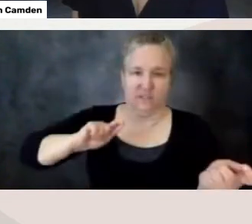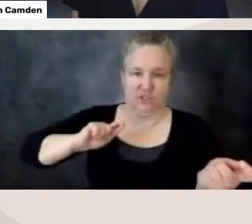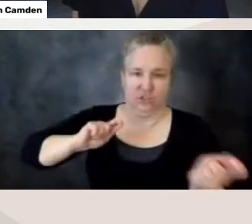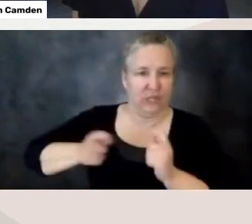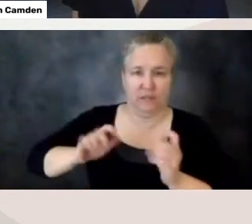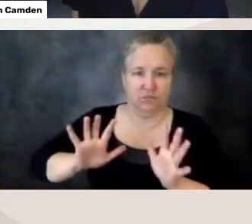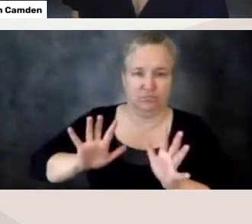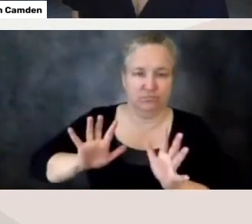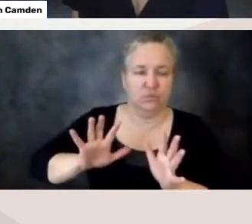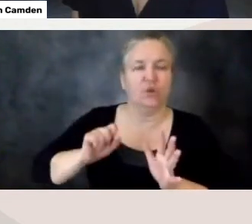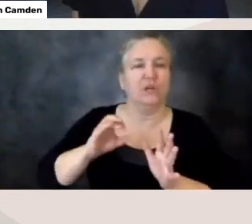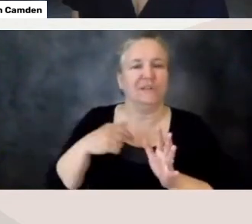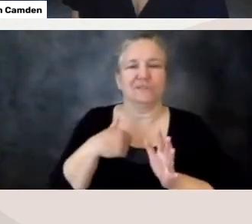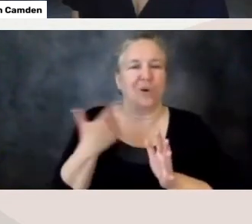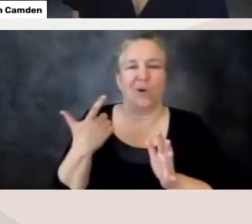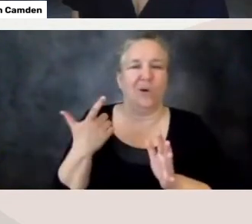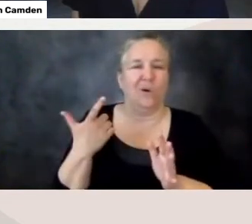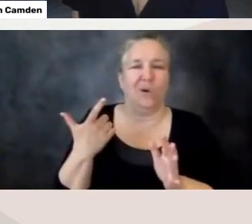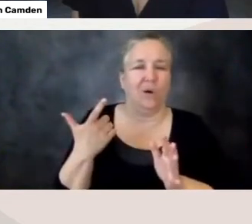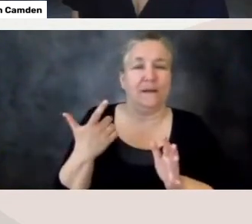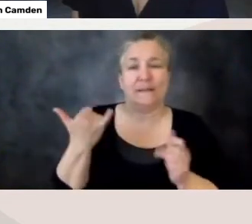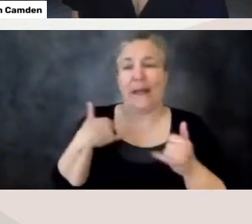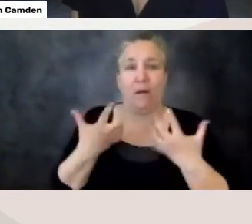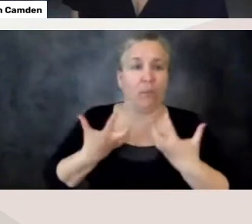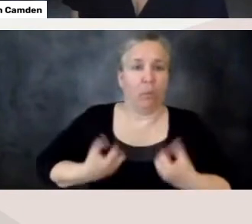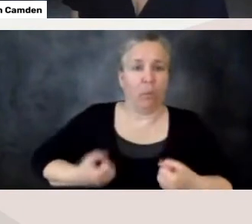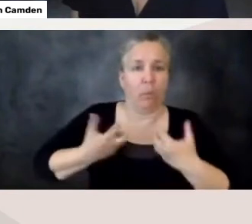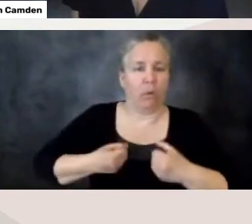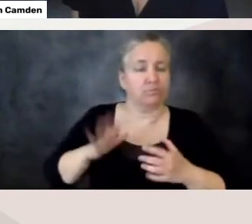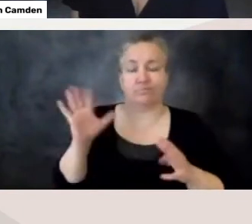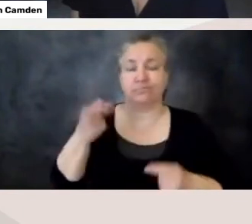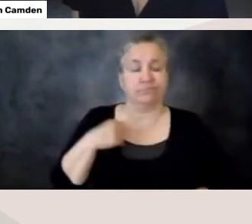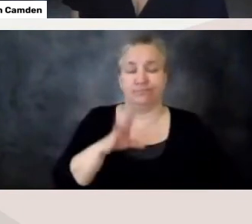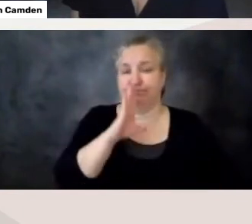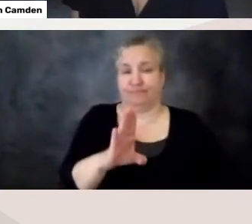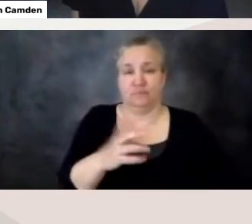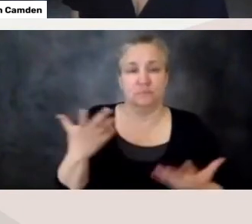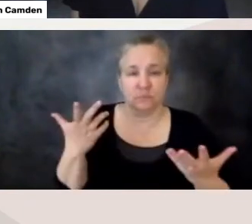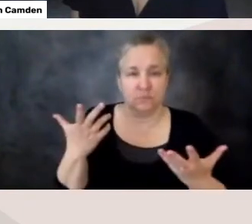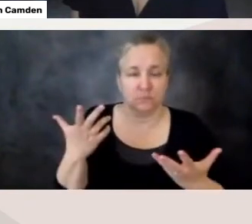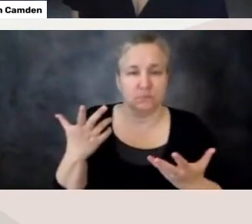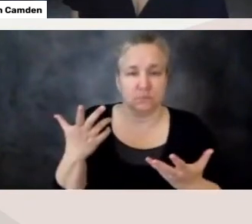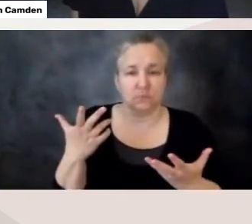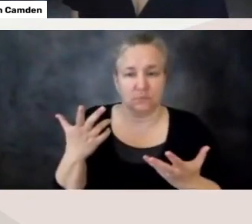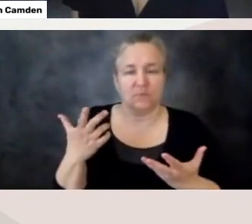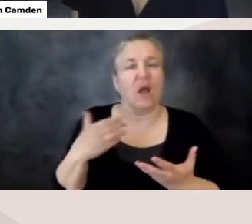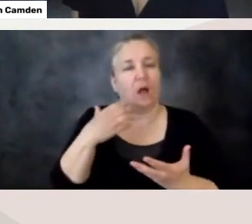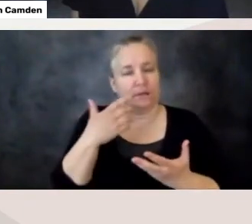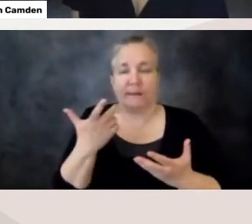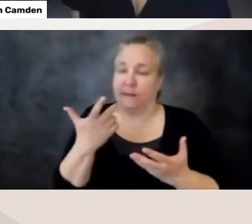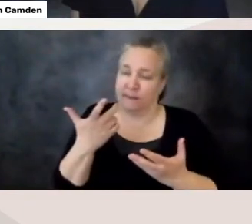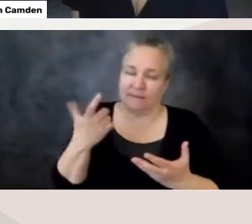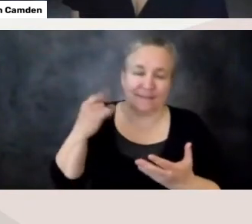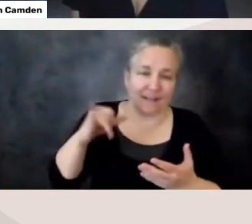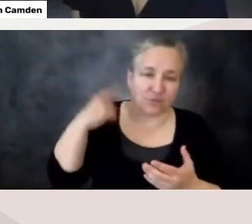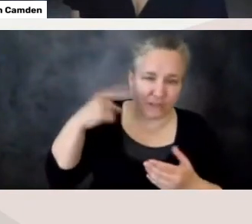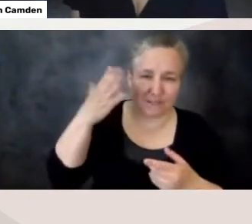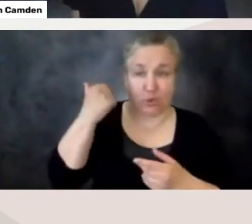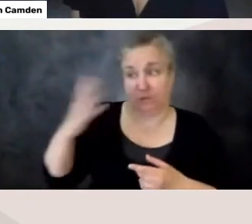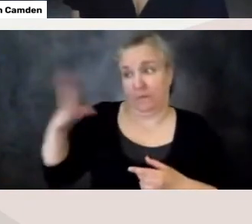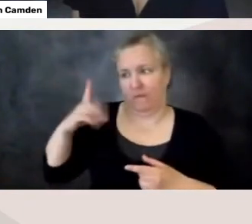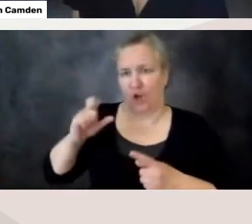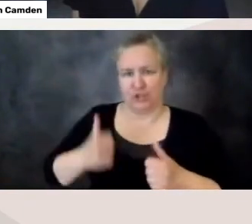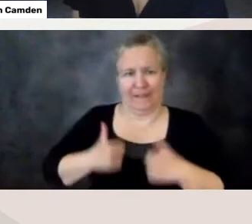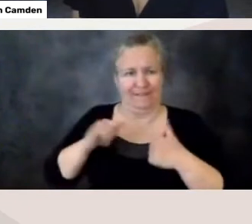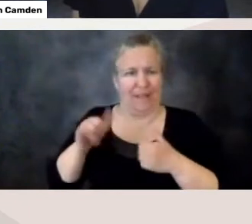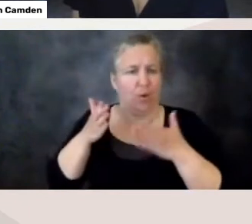So I just don't hold back nothing anymore. And it's crazy because I probably should have been living like this, but I was always